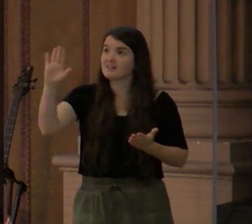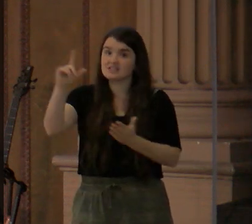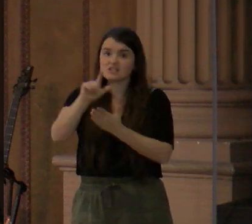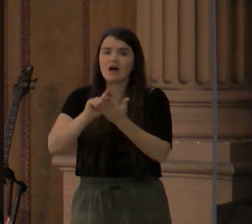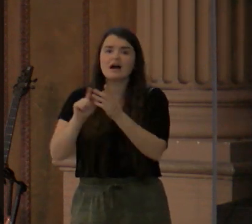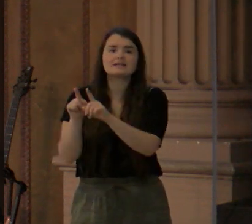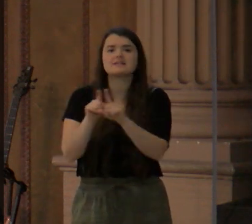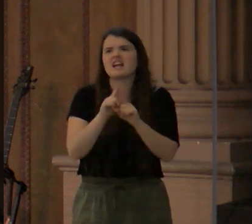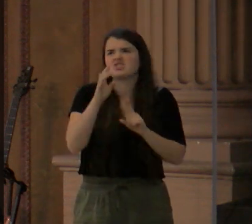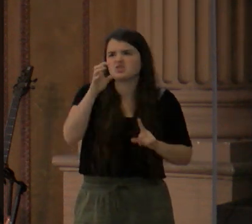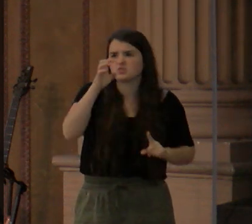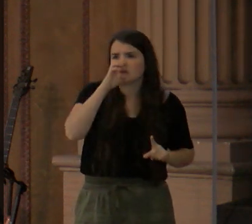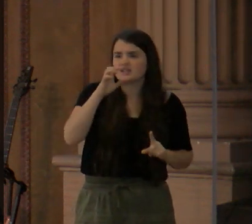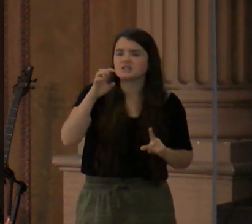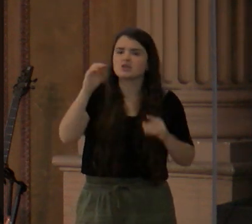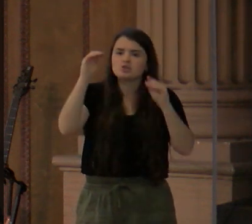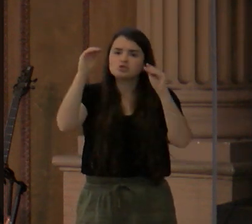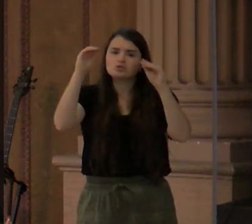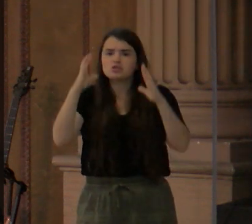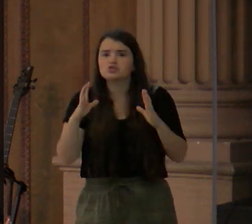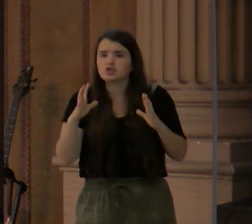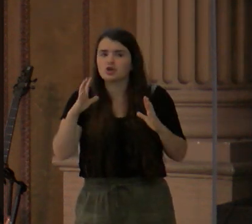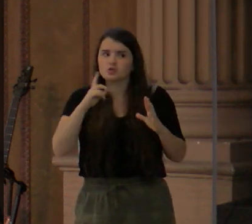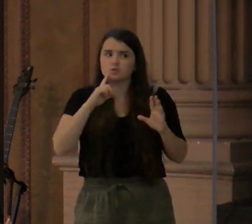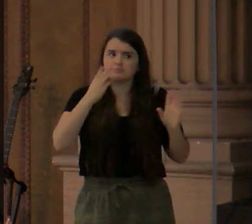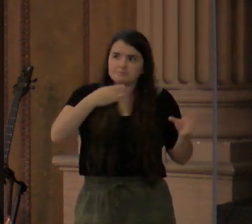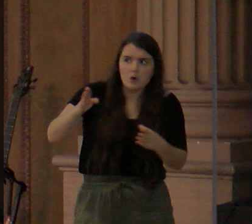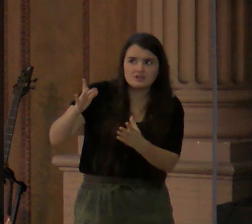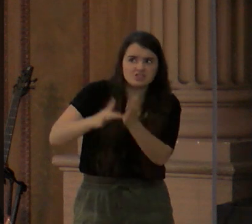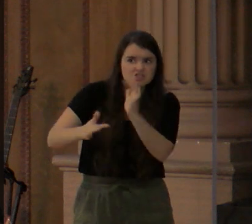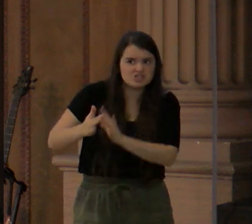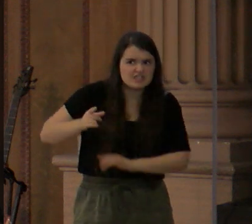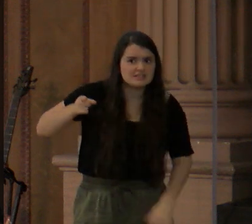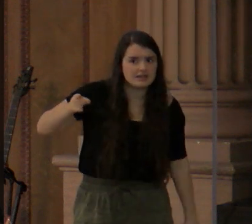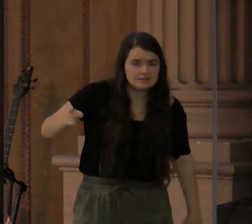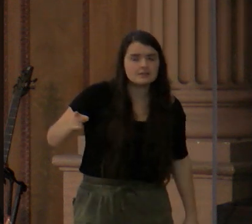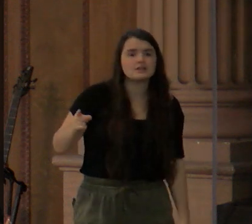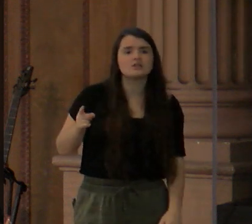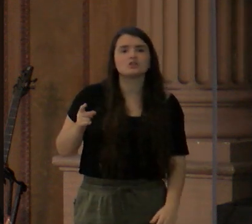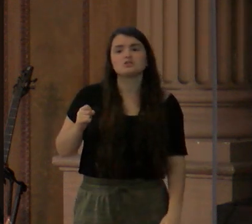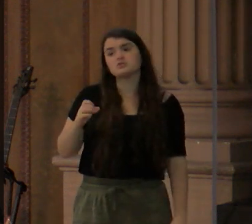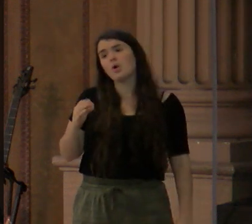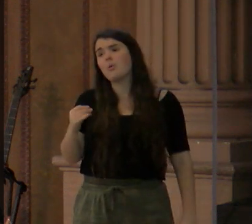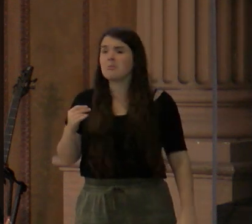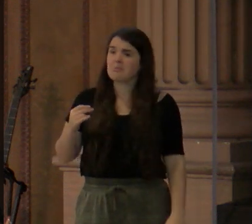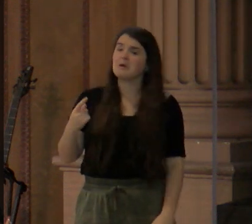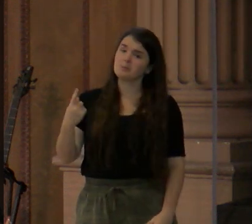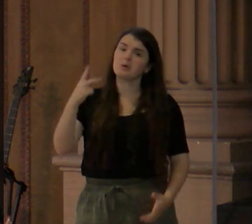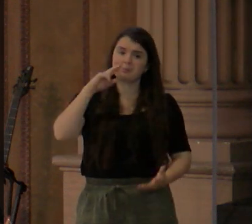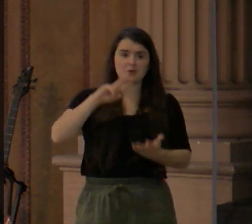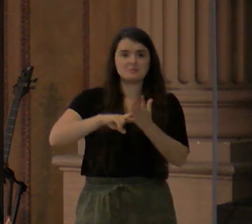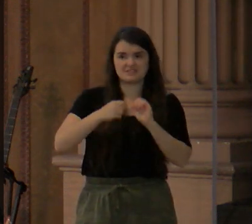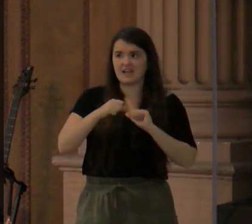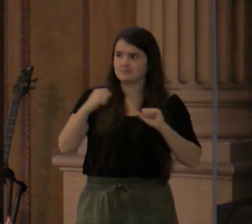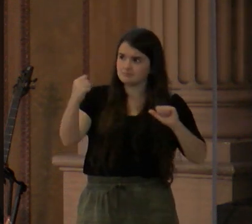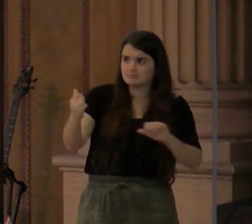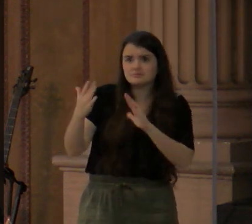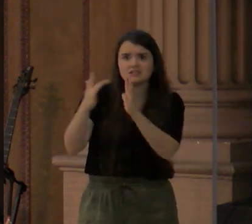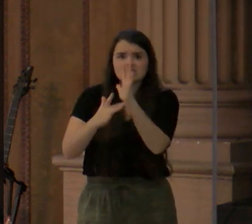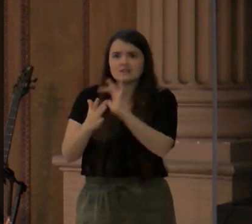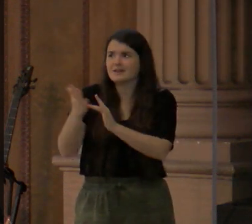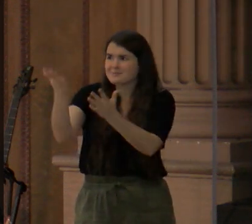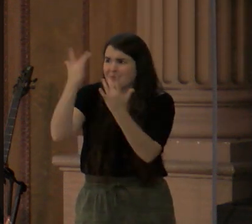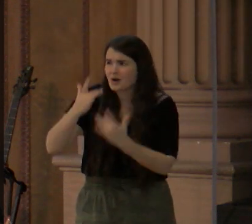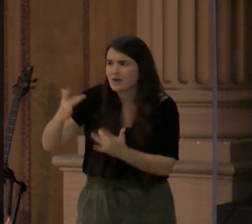Jesus. And so that probably is the most important use of this sermon, to send us running to Jesus for mercy. I mean, none of us have